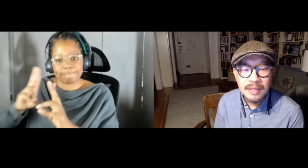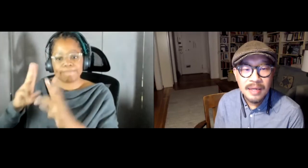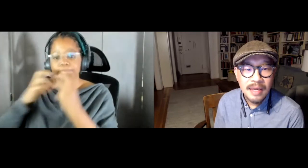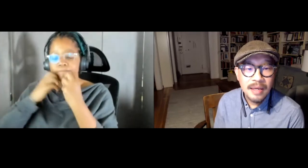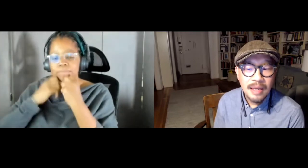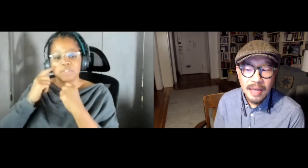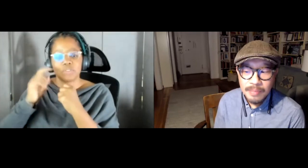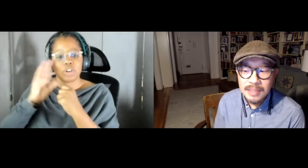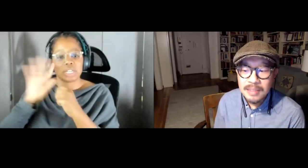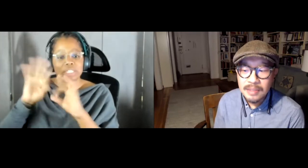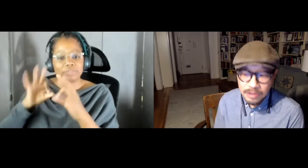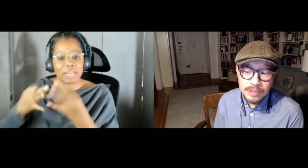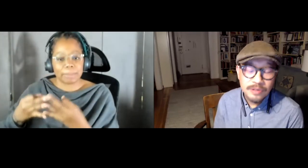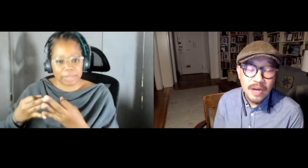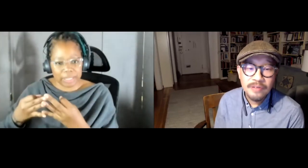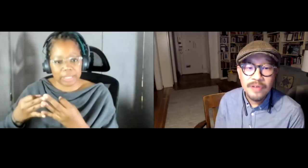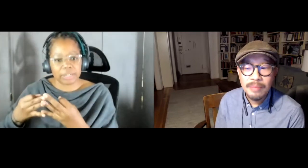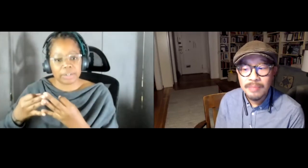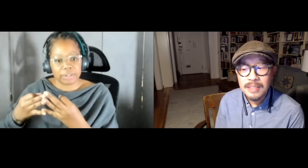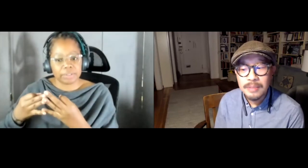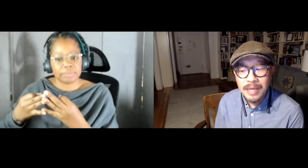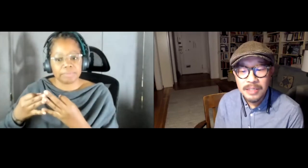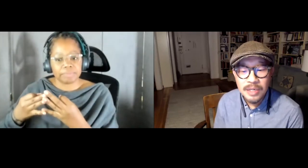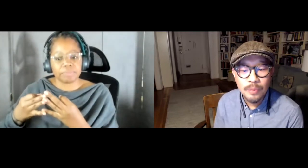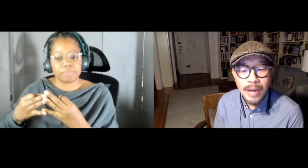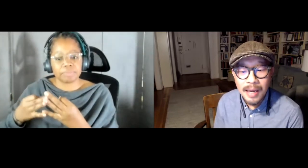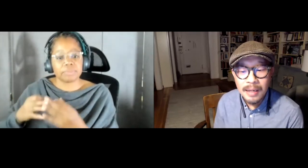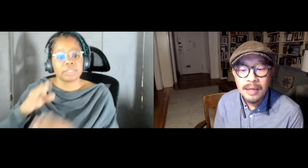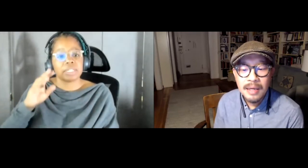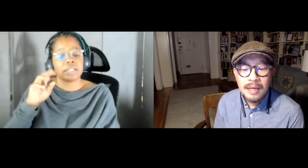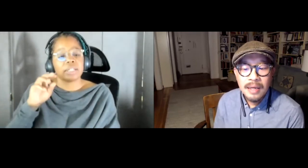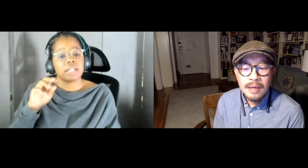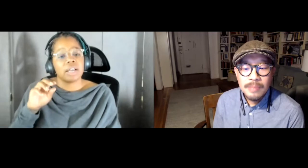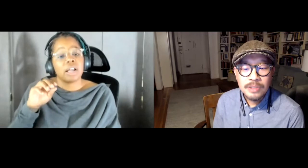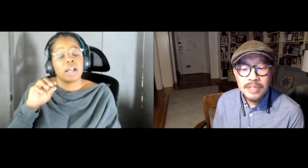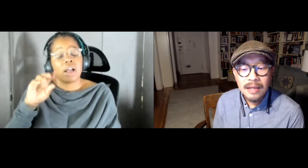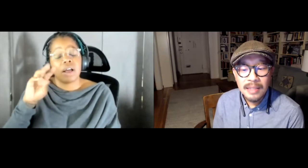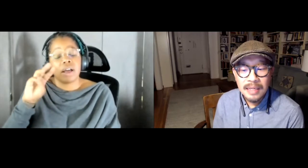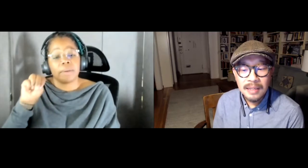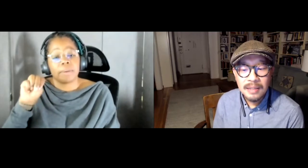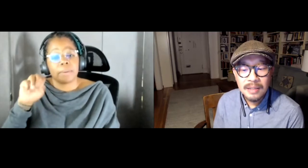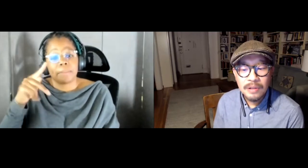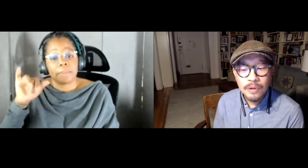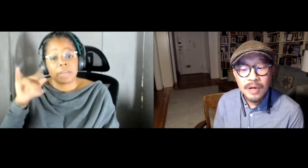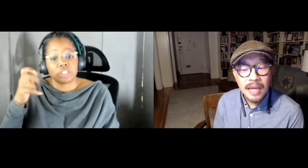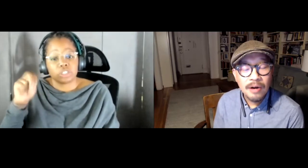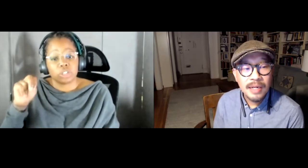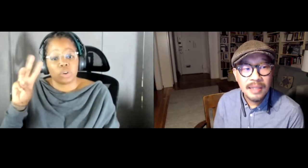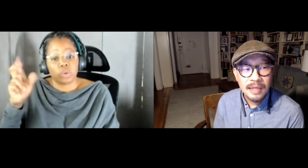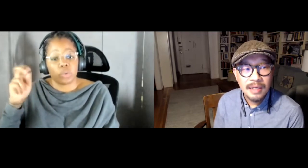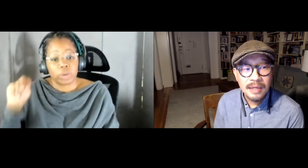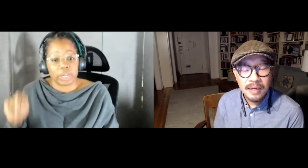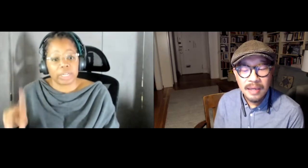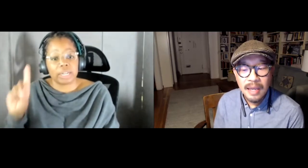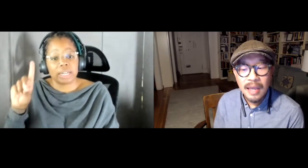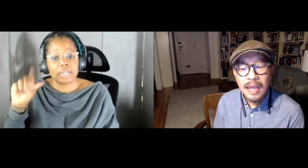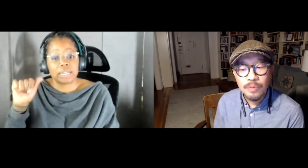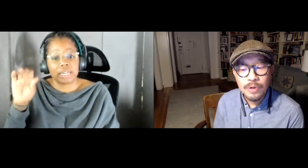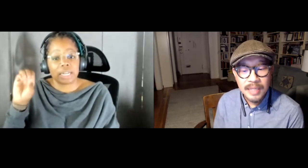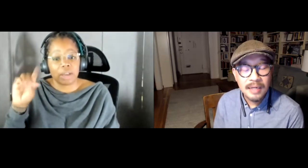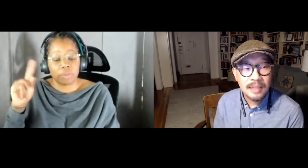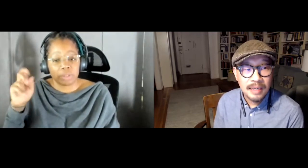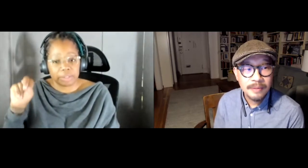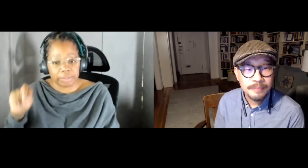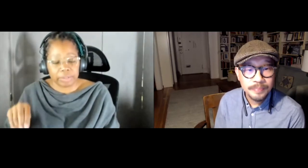family, Mrs. Pei Xian Wang, Mr. Dao Li, Laura Garrity Lee,